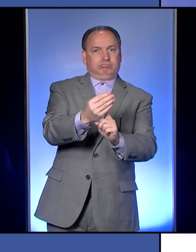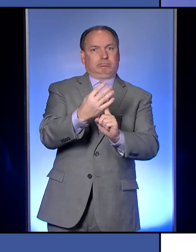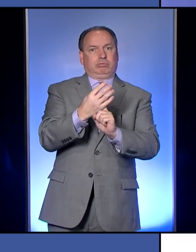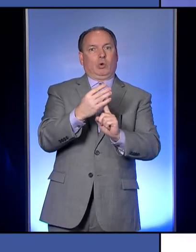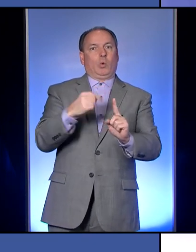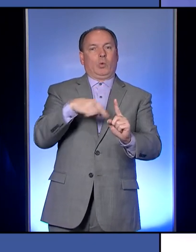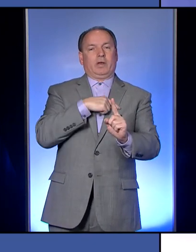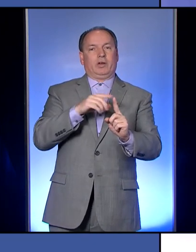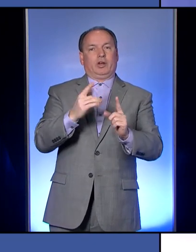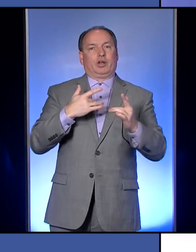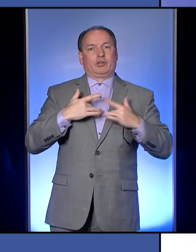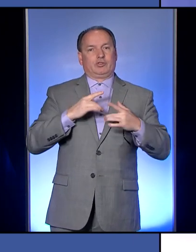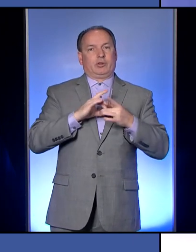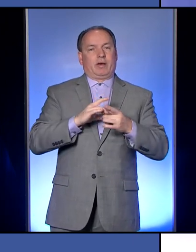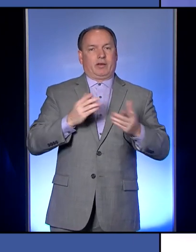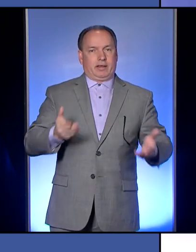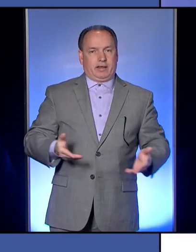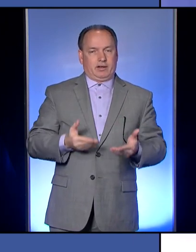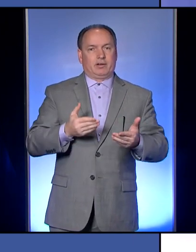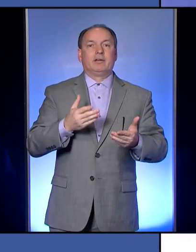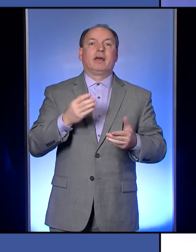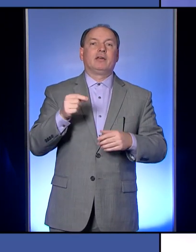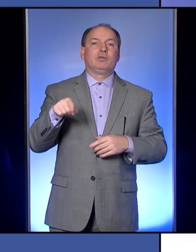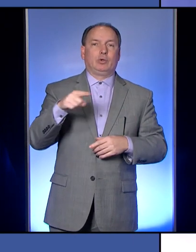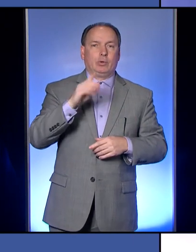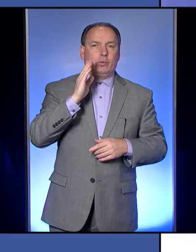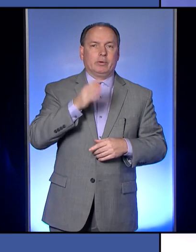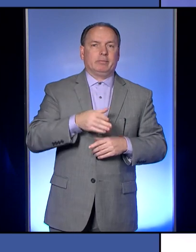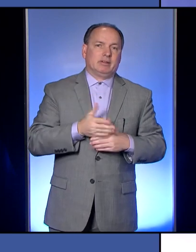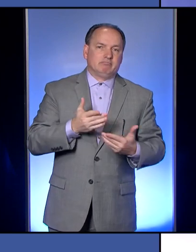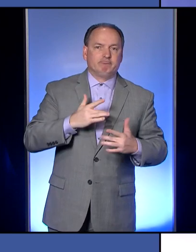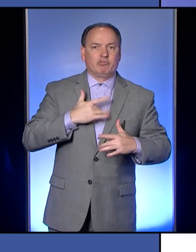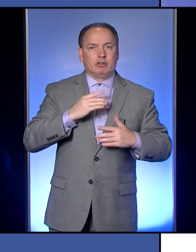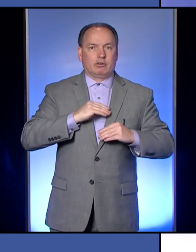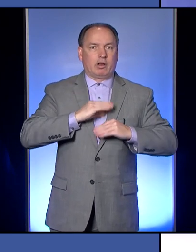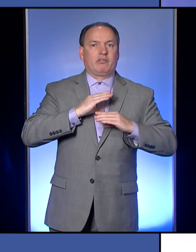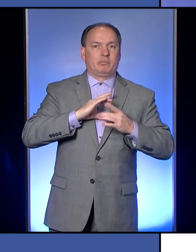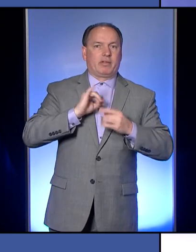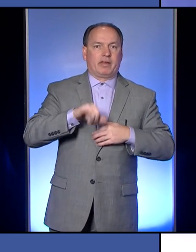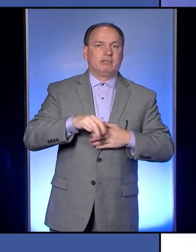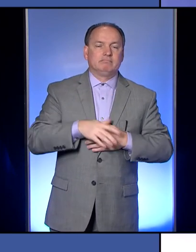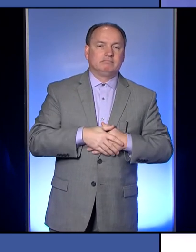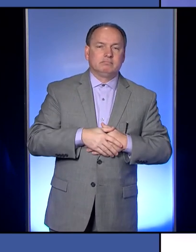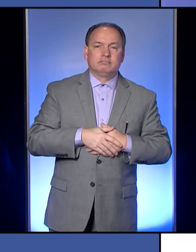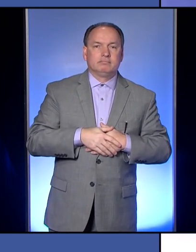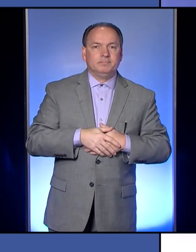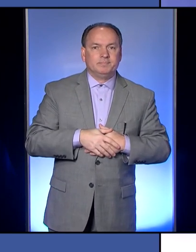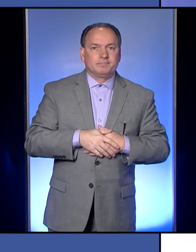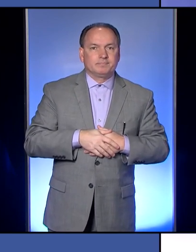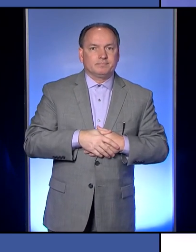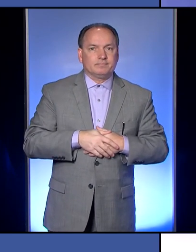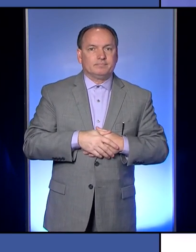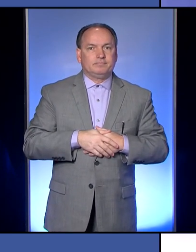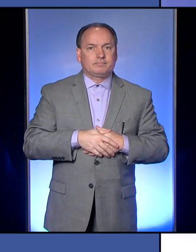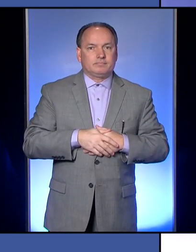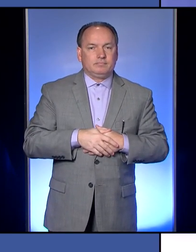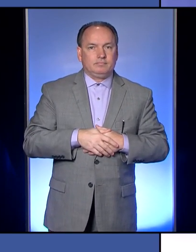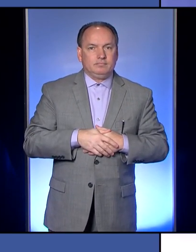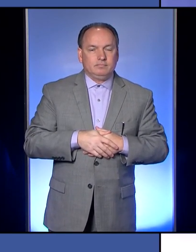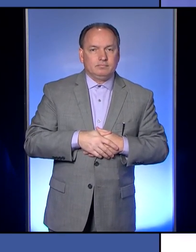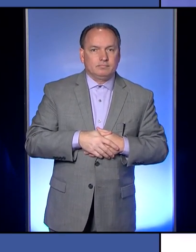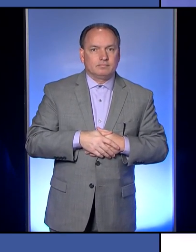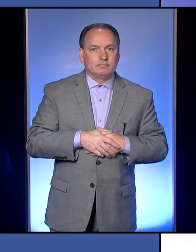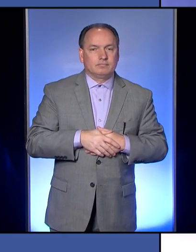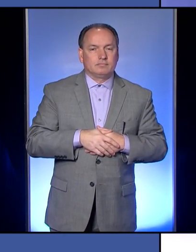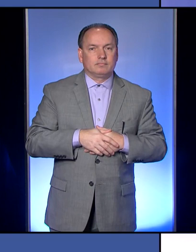concerned about here. And you should feel confident about that if you're not contacted directly about this